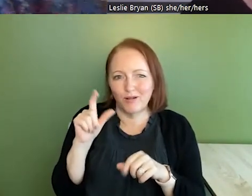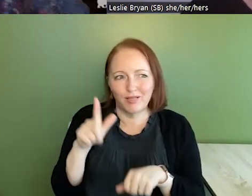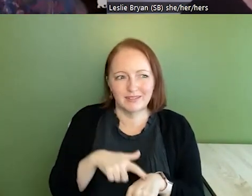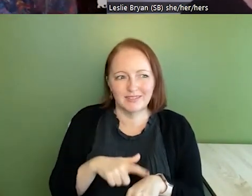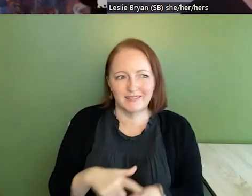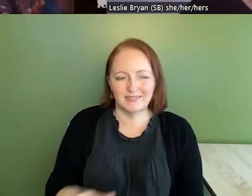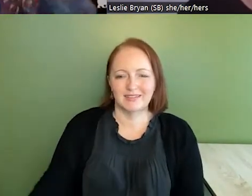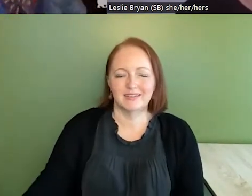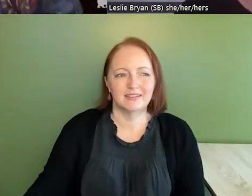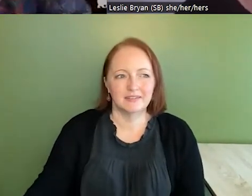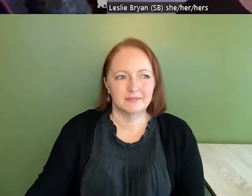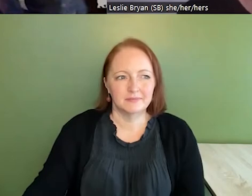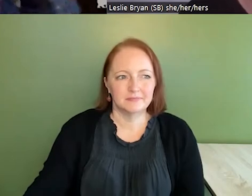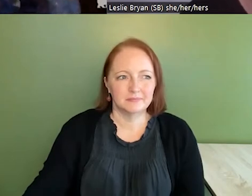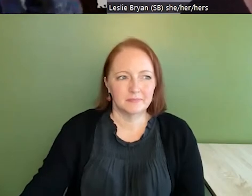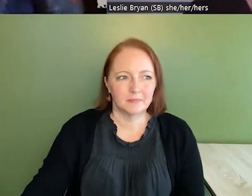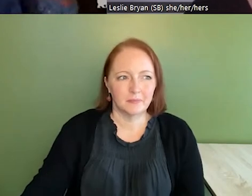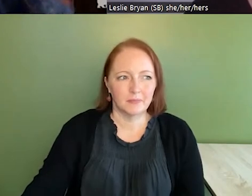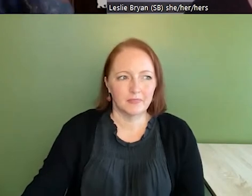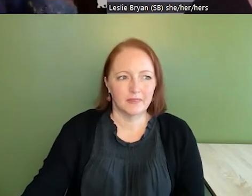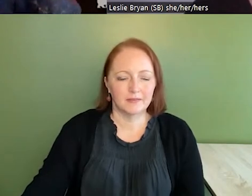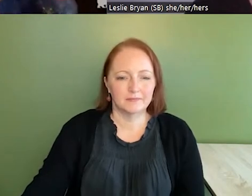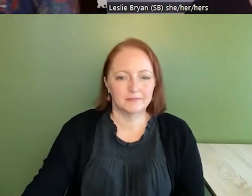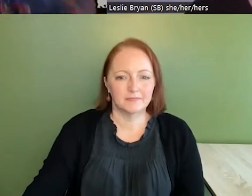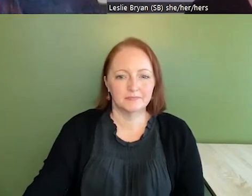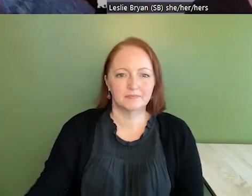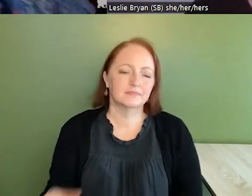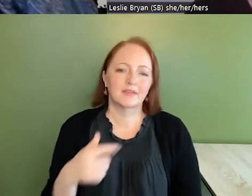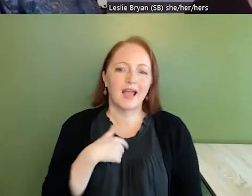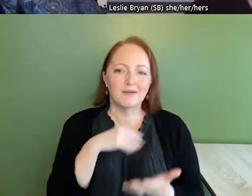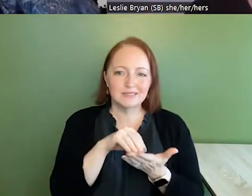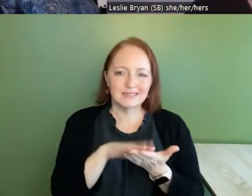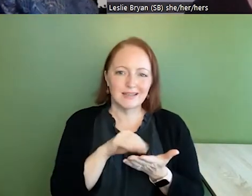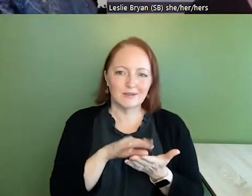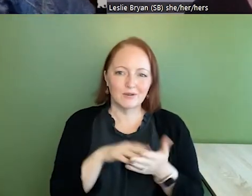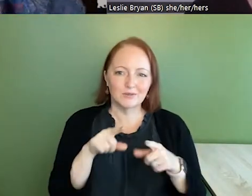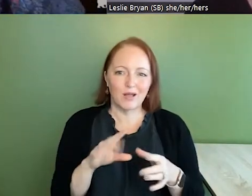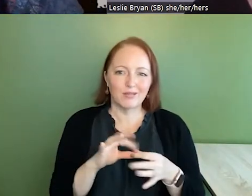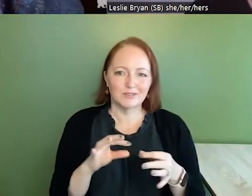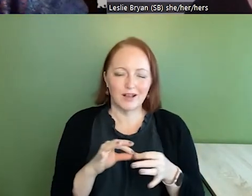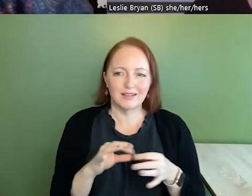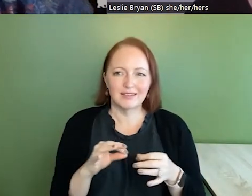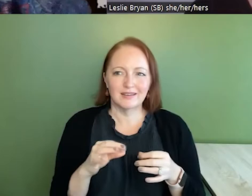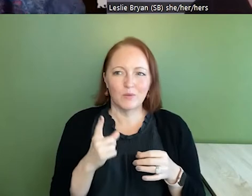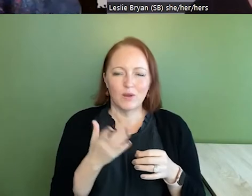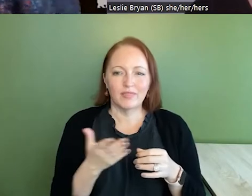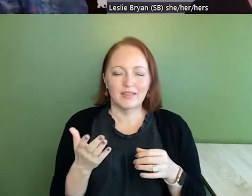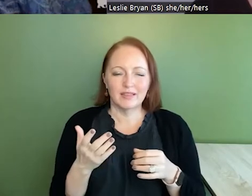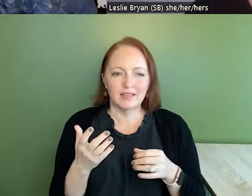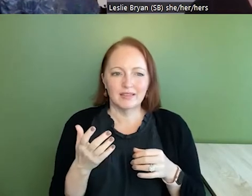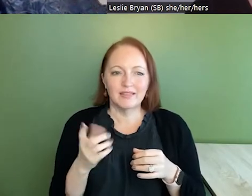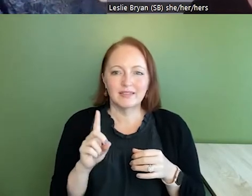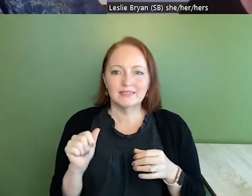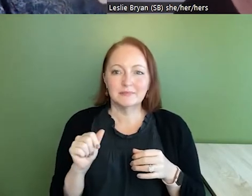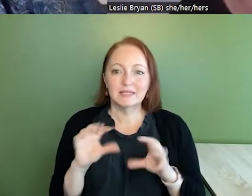Yes. So I was taking notes while you were talking. One of the things, the